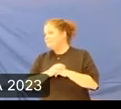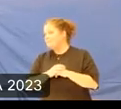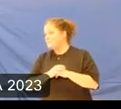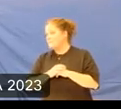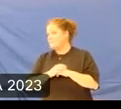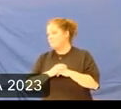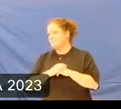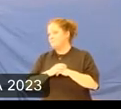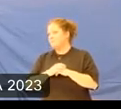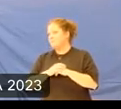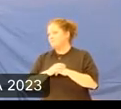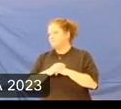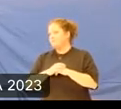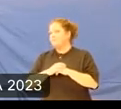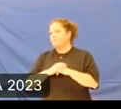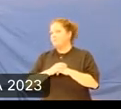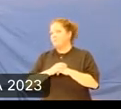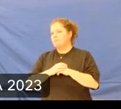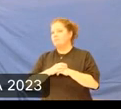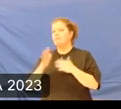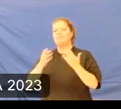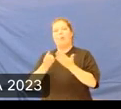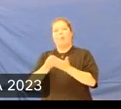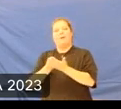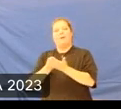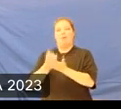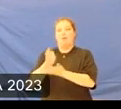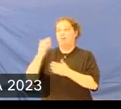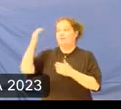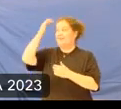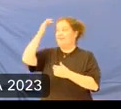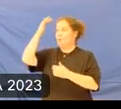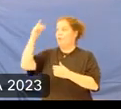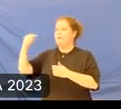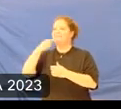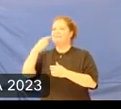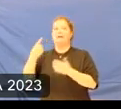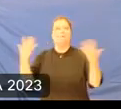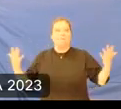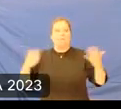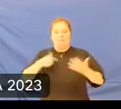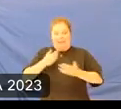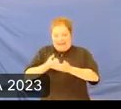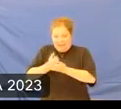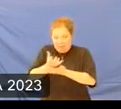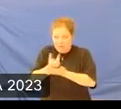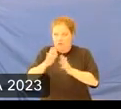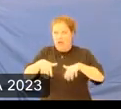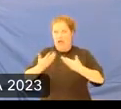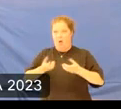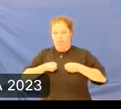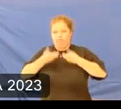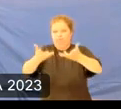actually measure this in terms of at least measure the data transmission rate. It's not quite the same as